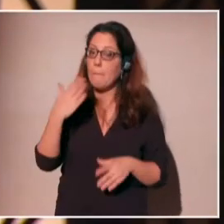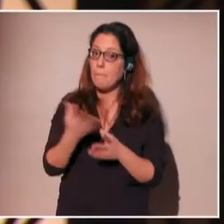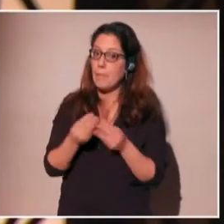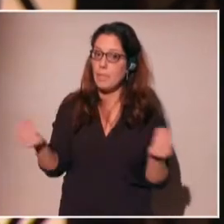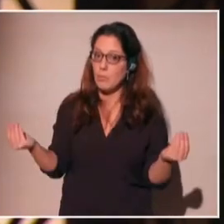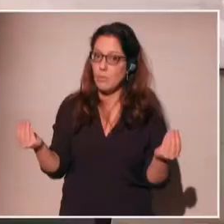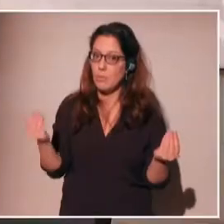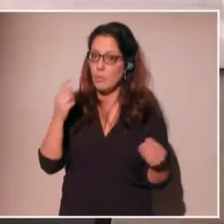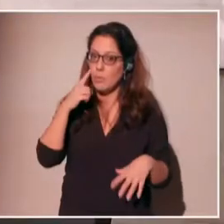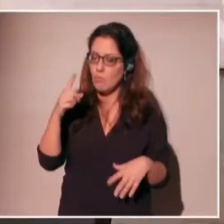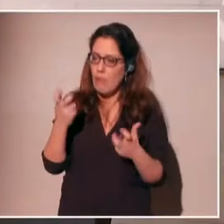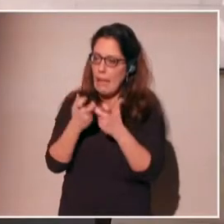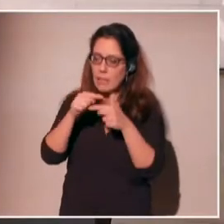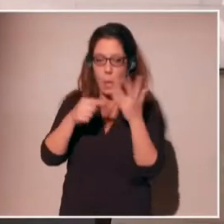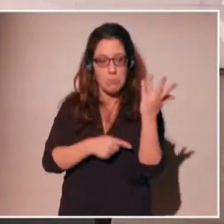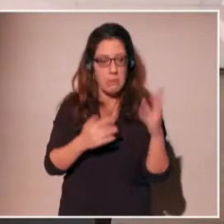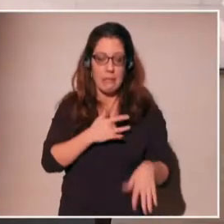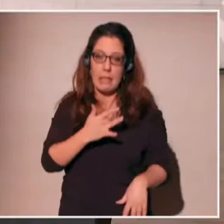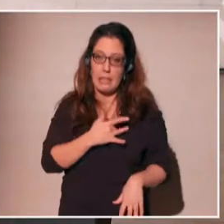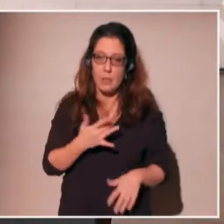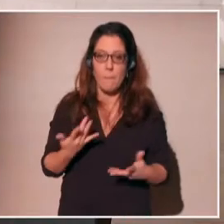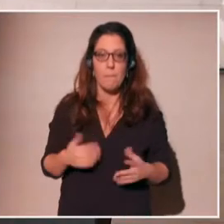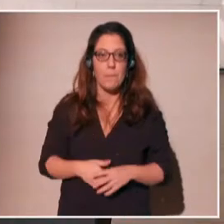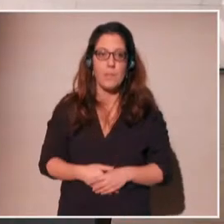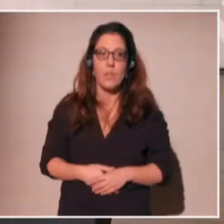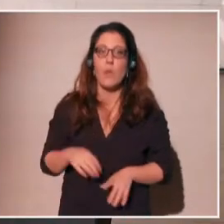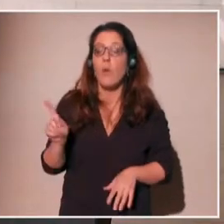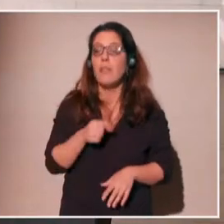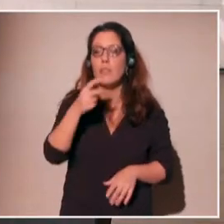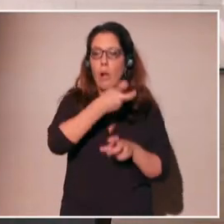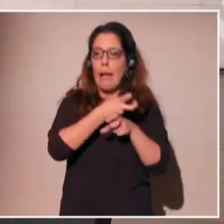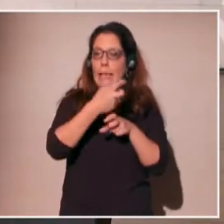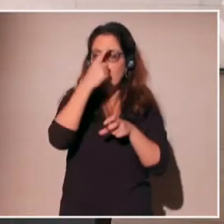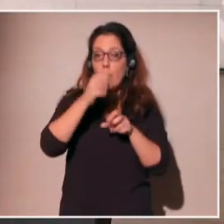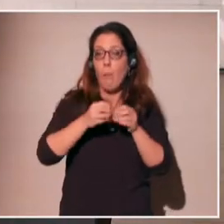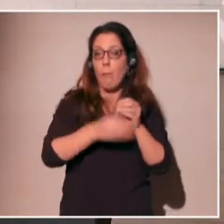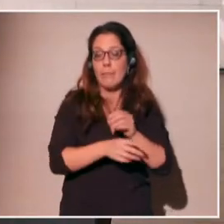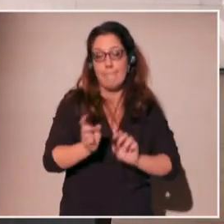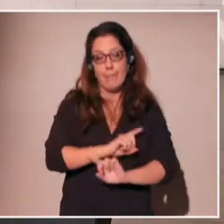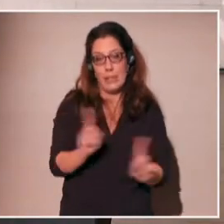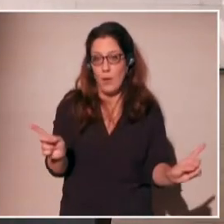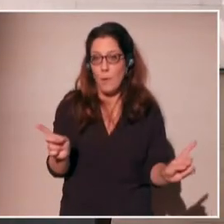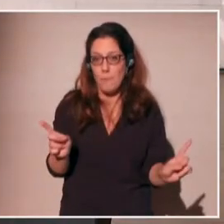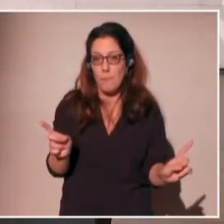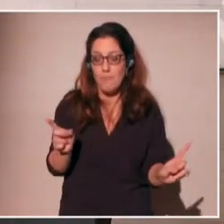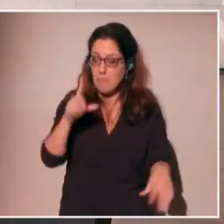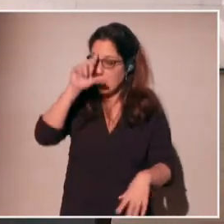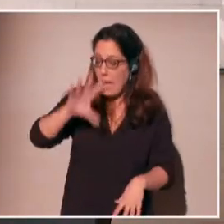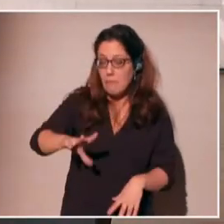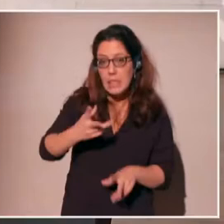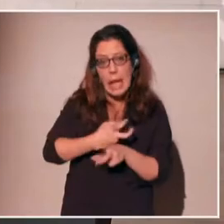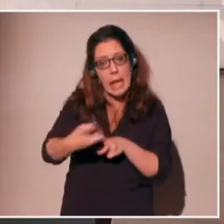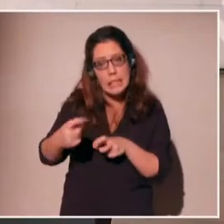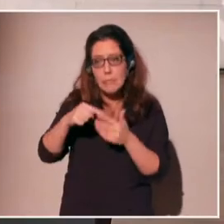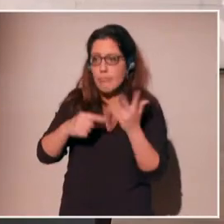risk. And so I would like to hear you about the most important risk you perceive in AI. Actually, it's you, Grégory. Yeah, that I would like to hear